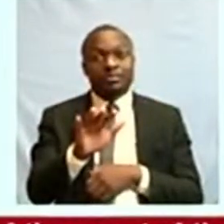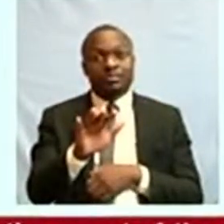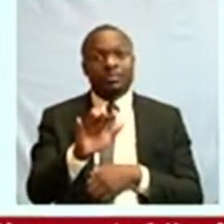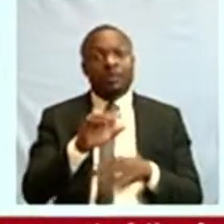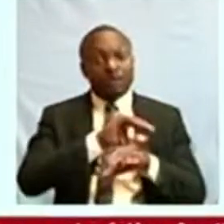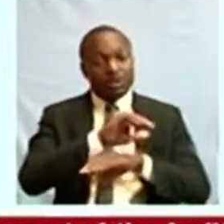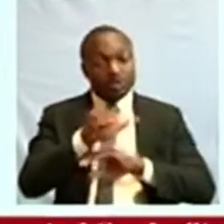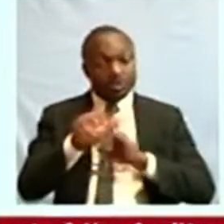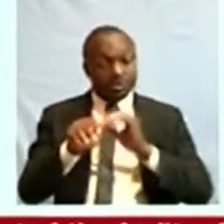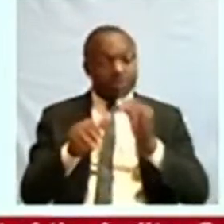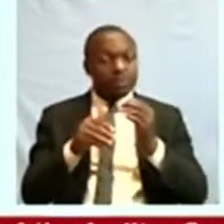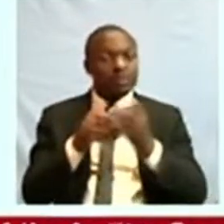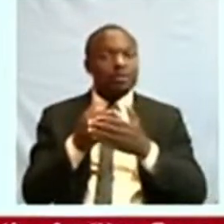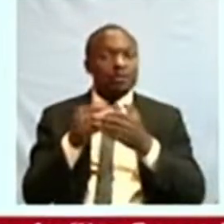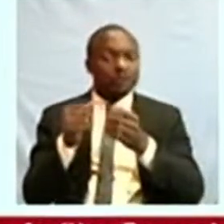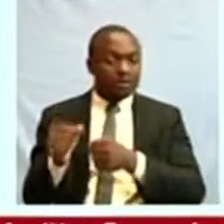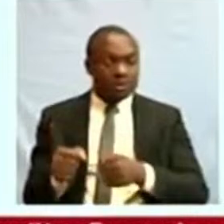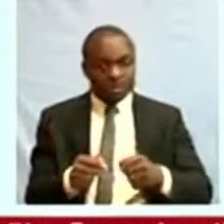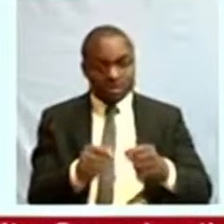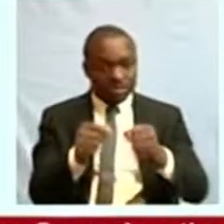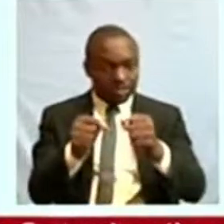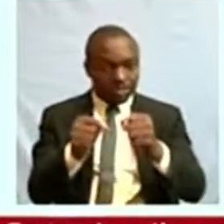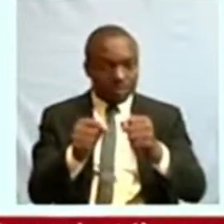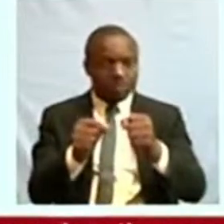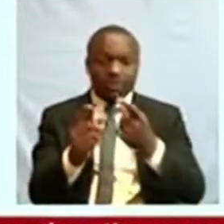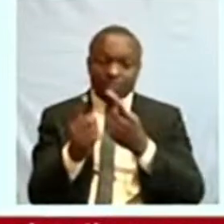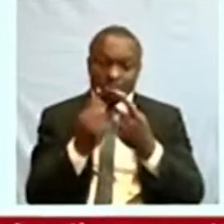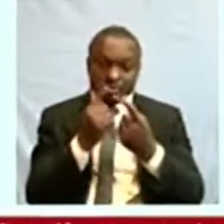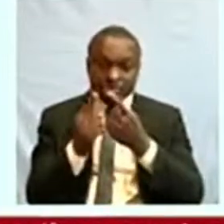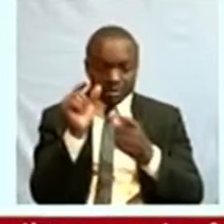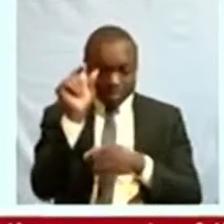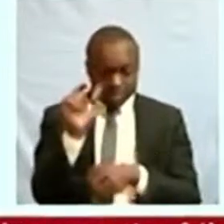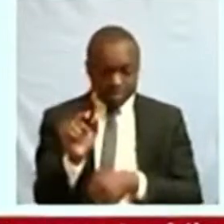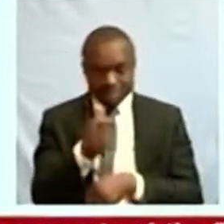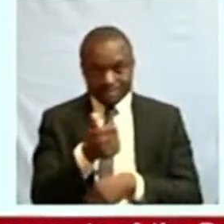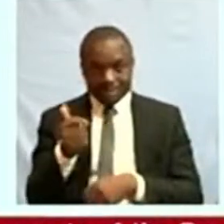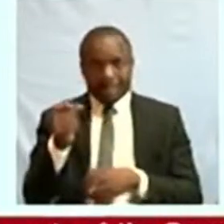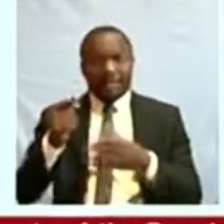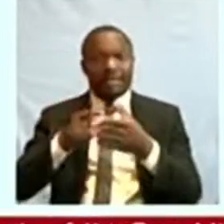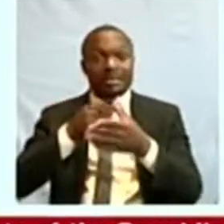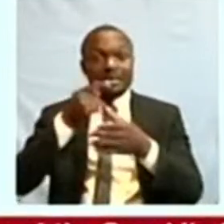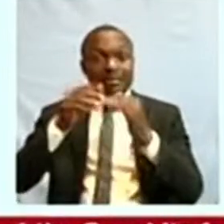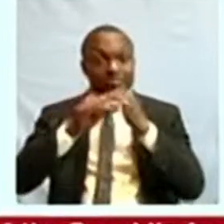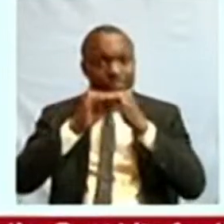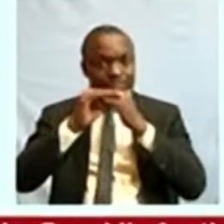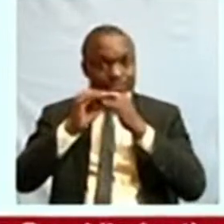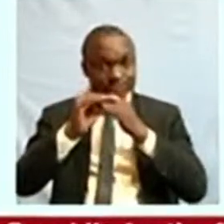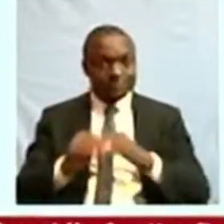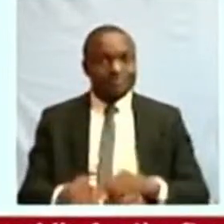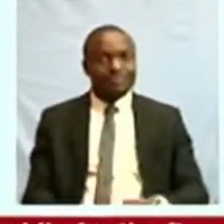the databases would actually be speaking to each other. That is the next level of